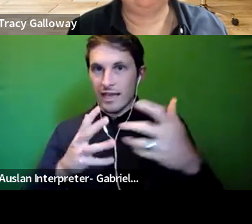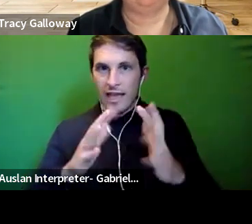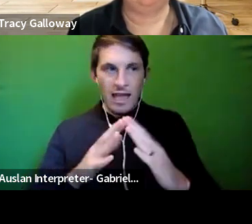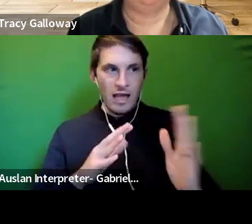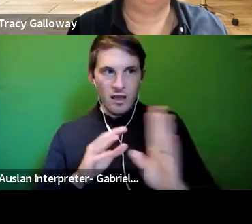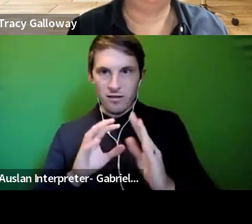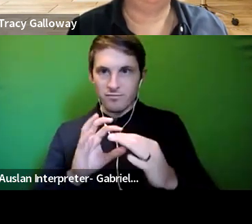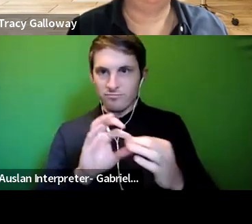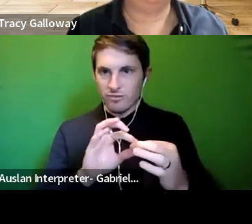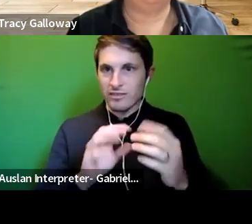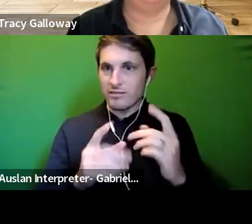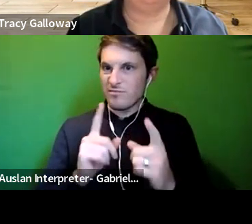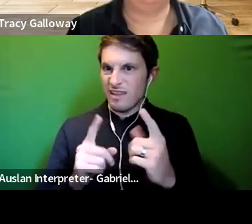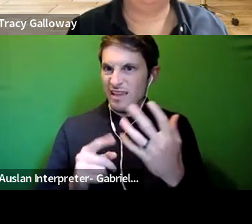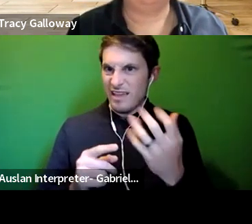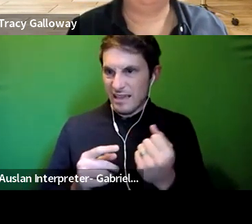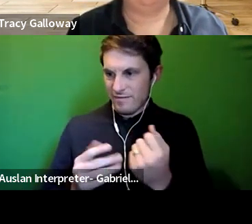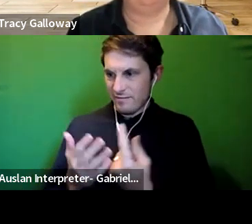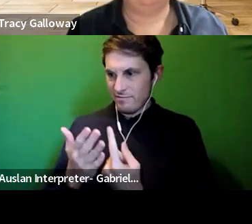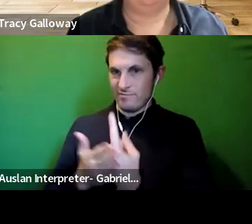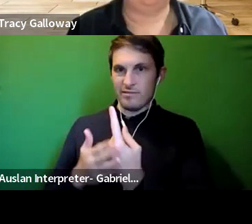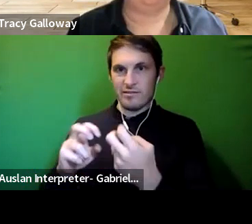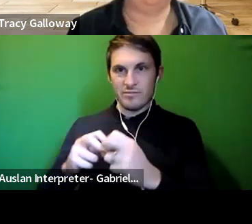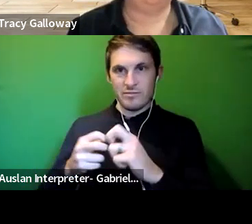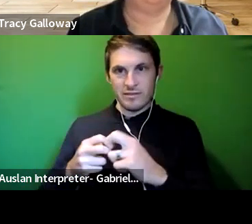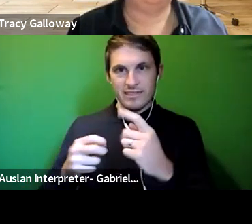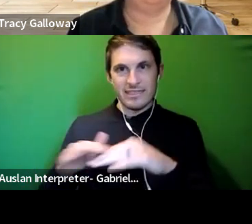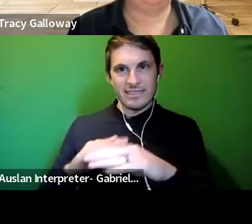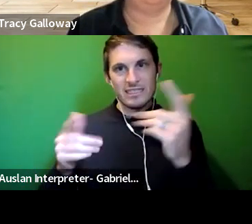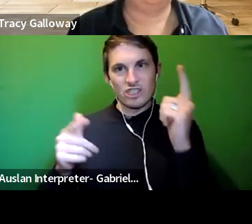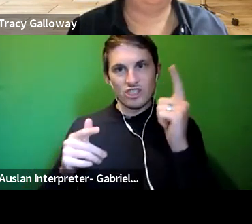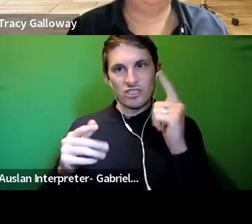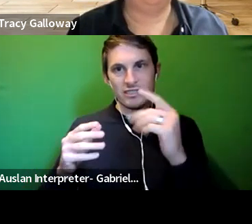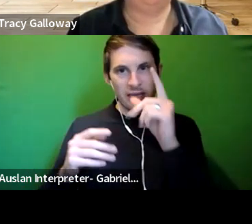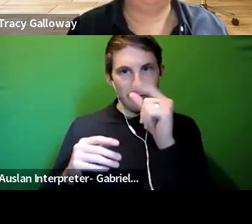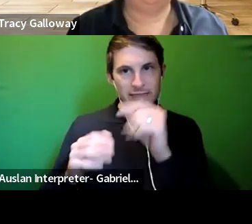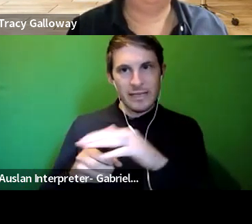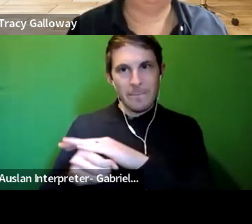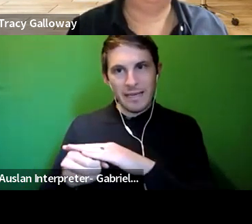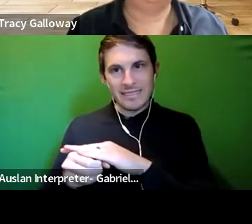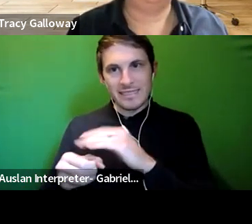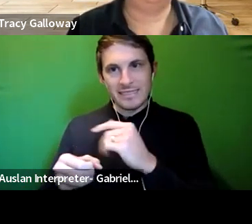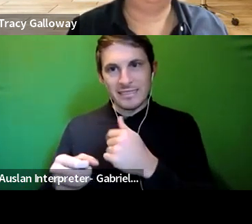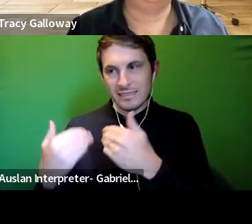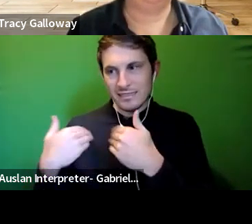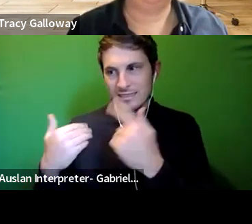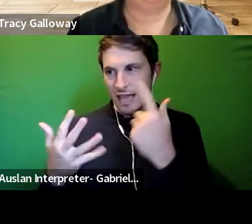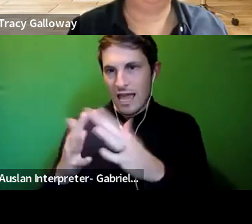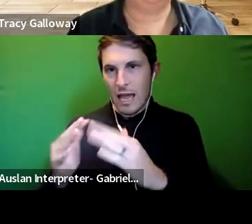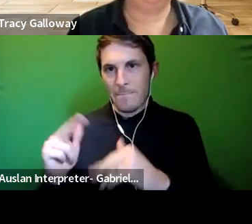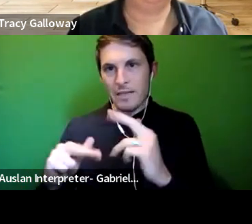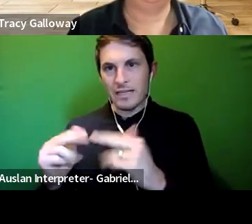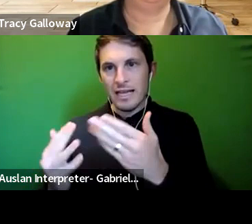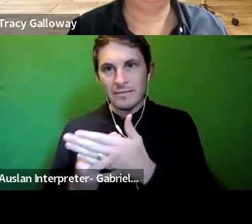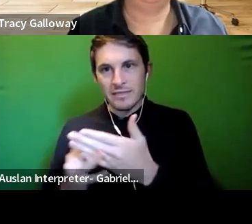I really need to work in teaching capability space to build accessibility